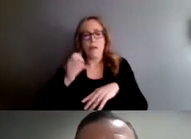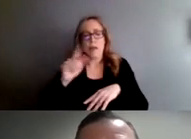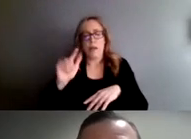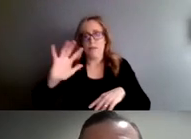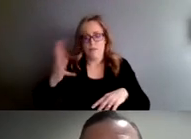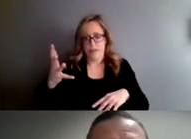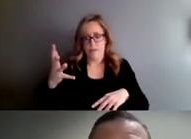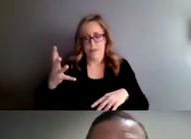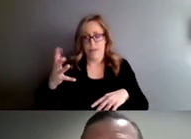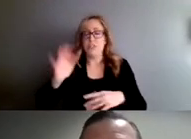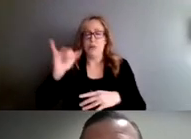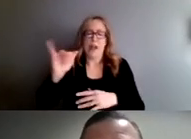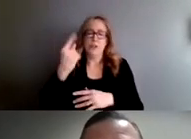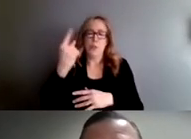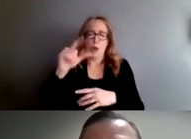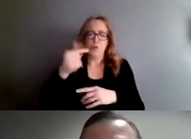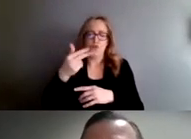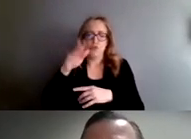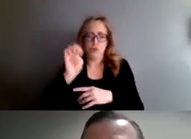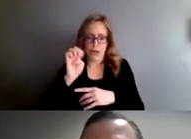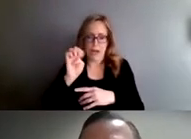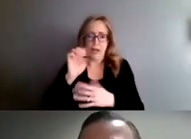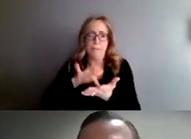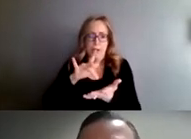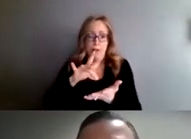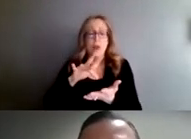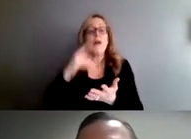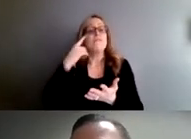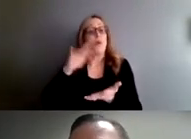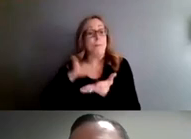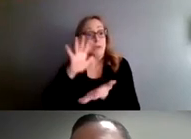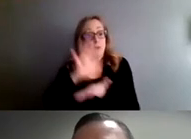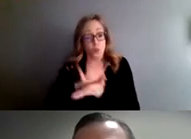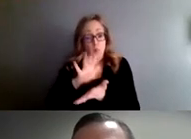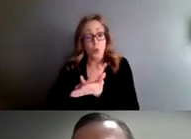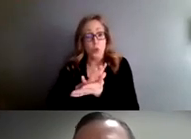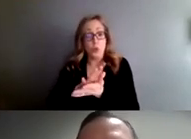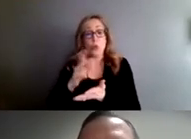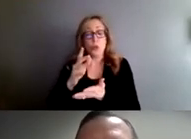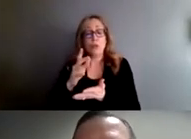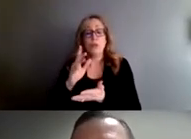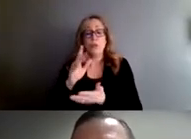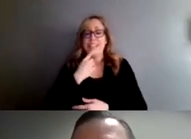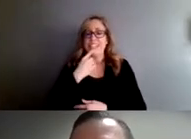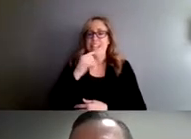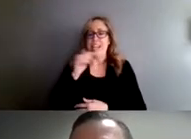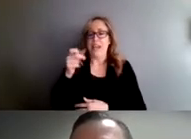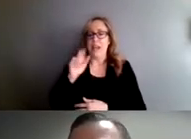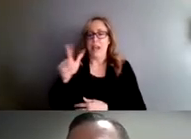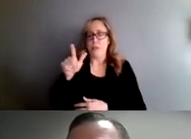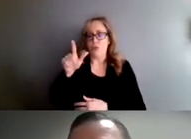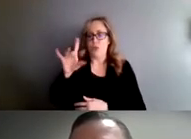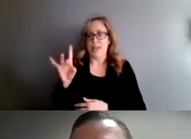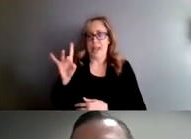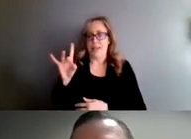schools. The middle school phase 6 through 8, the state has stated April 28th, but our school calendar has